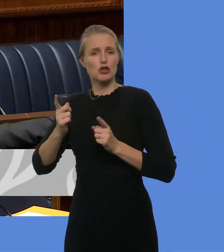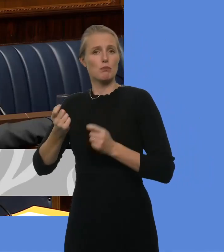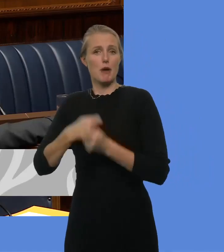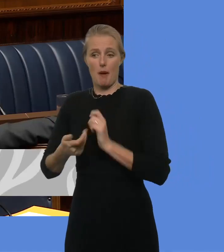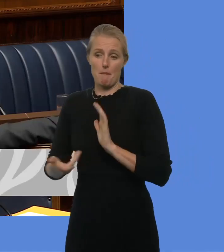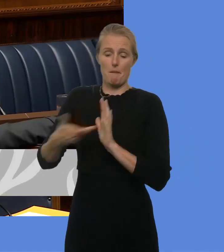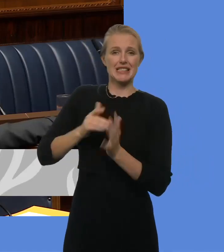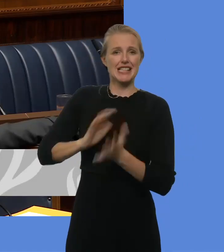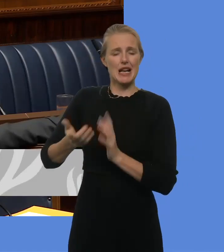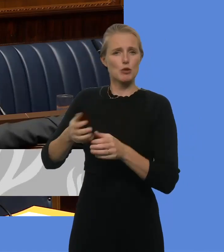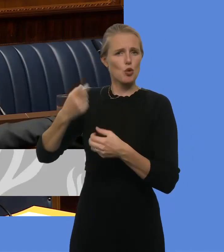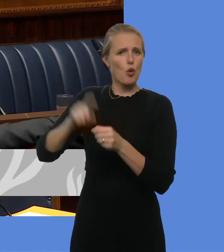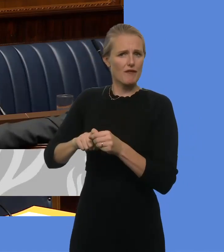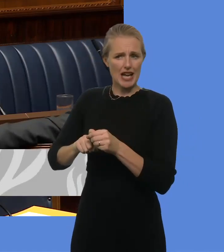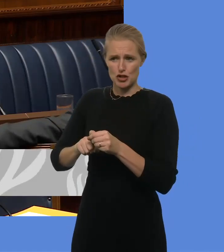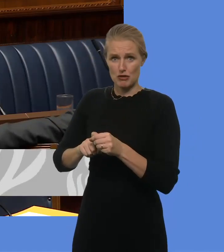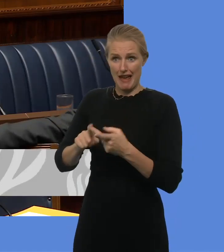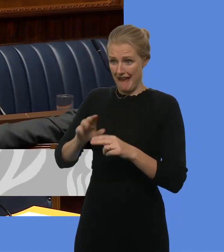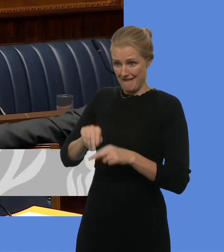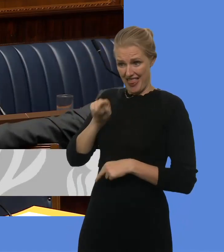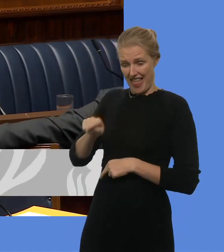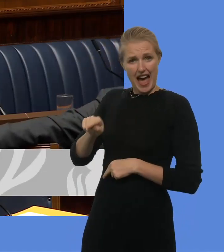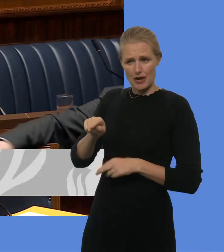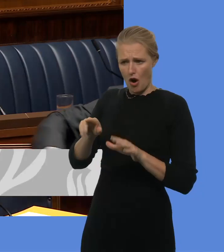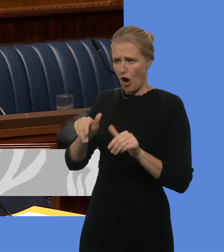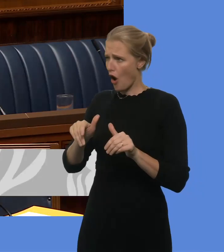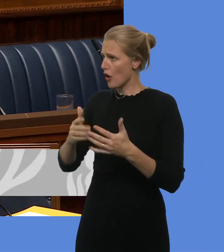the latter, where will this training be held and what will the cost be?